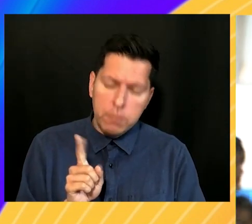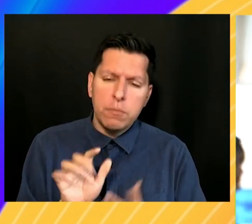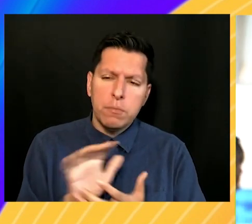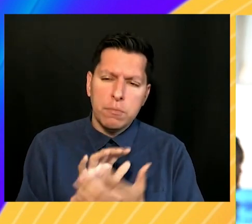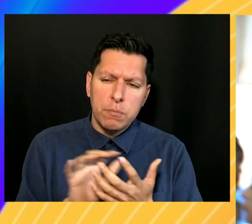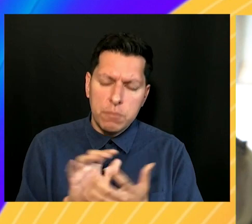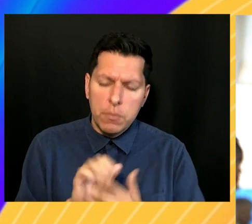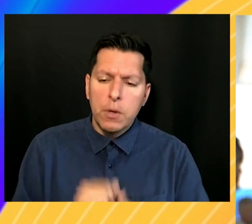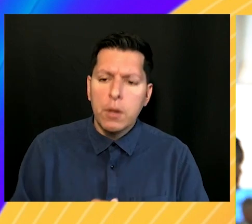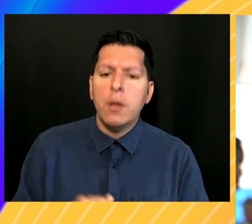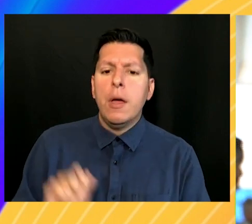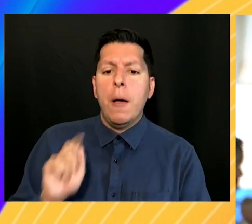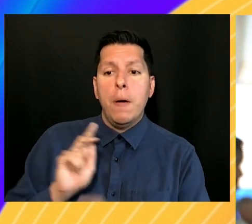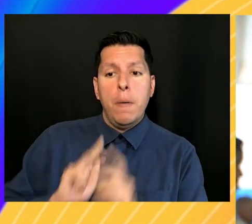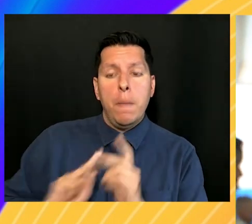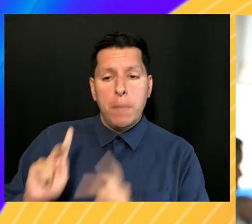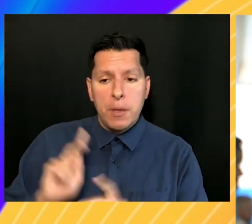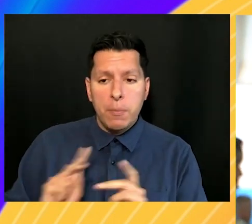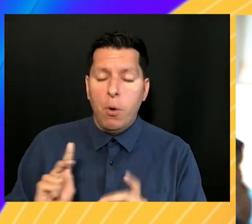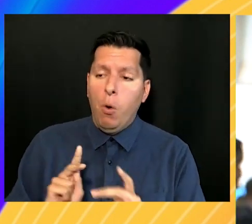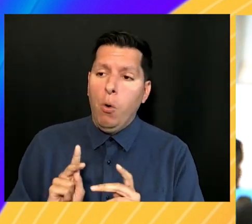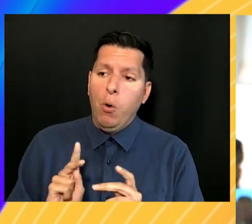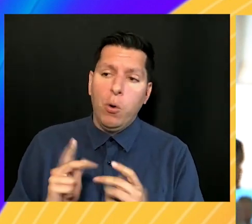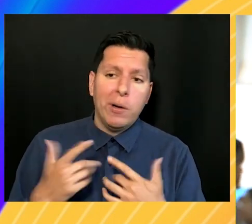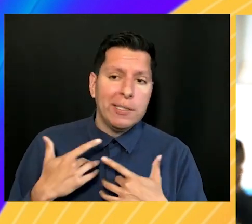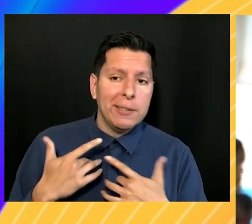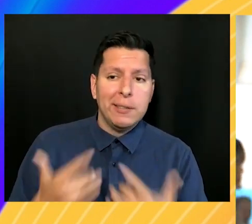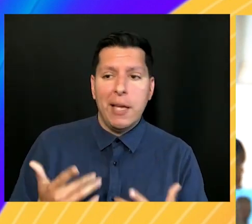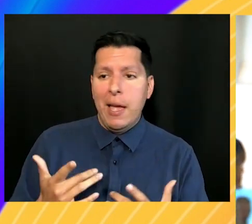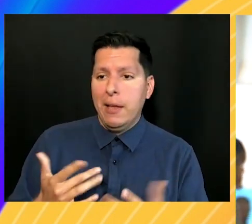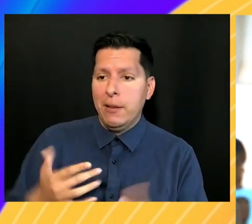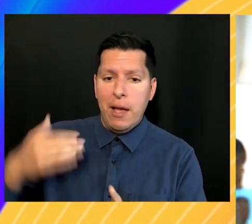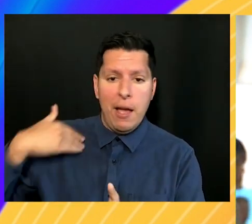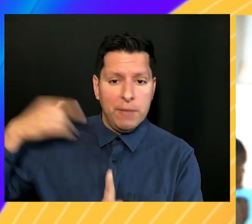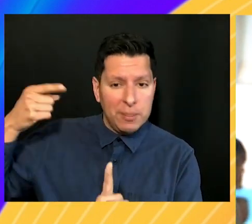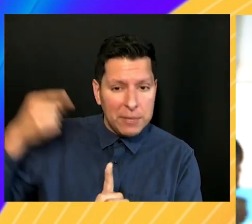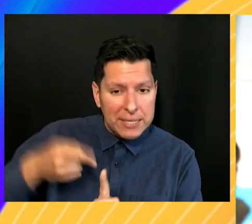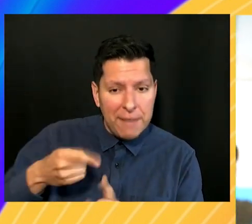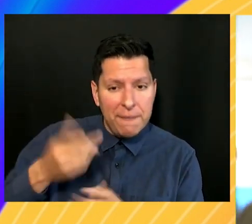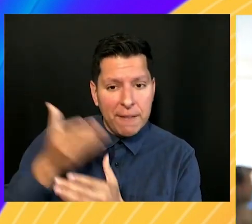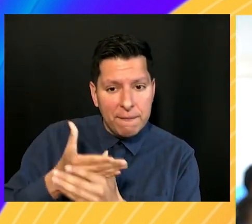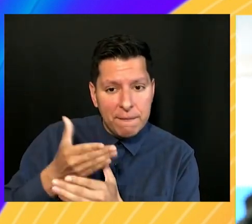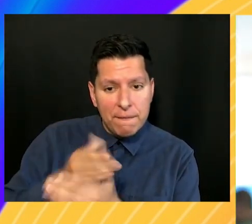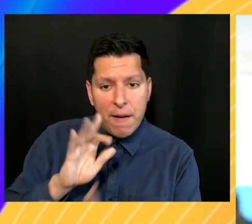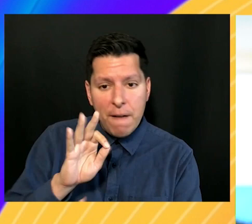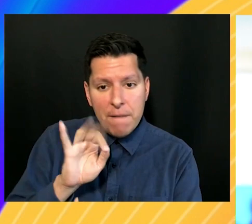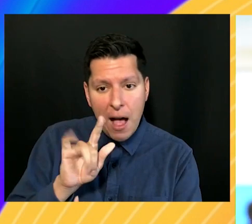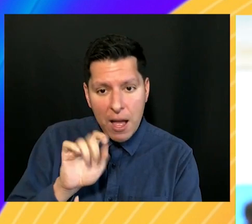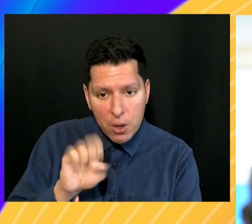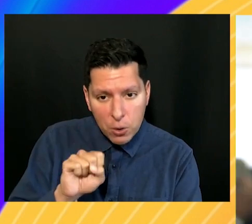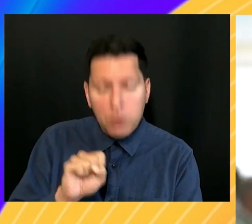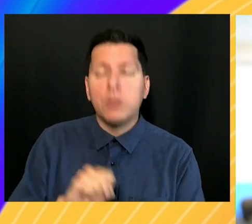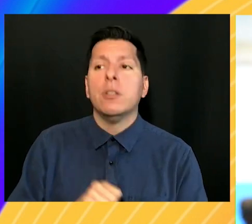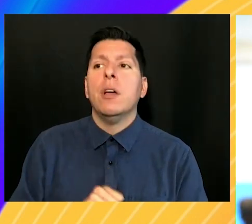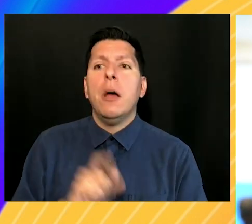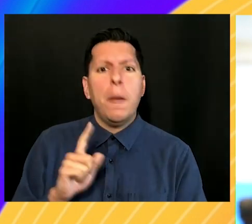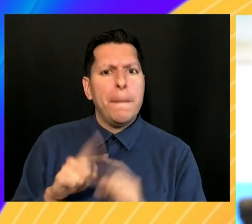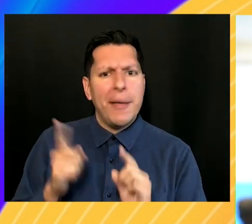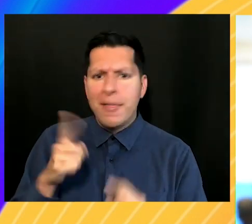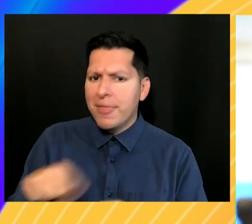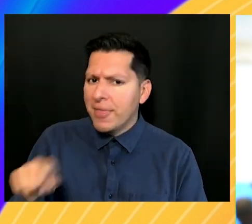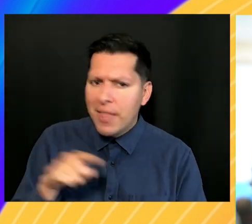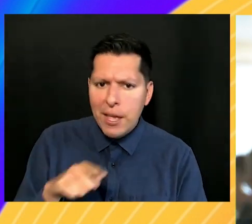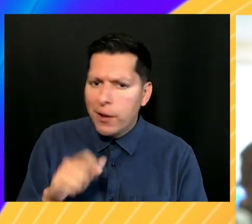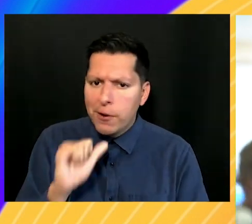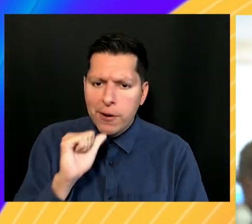are sort of domain specific files that, you know, are a specific format, but they are not, you